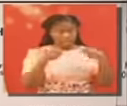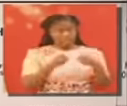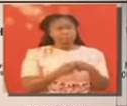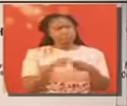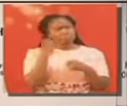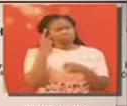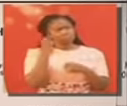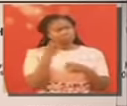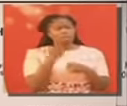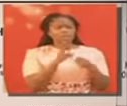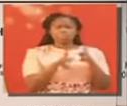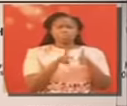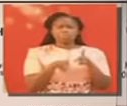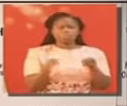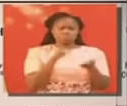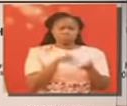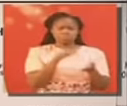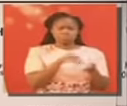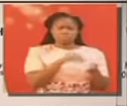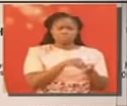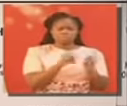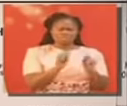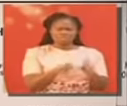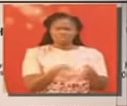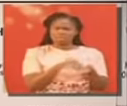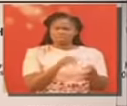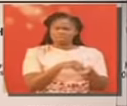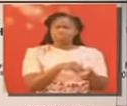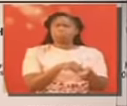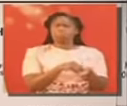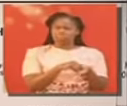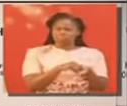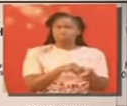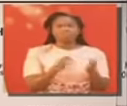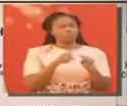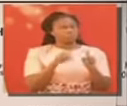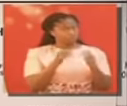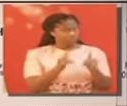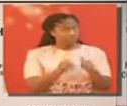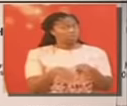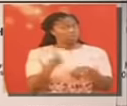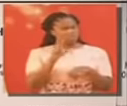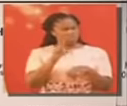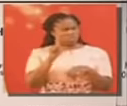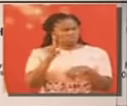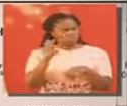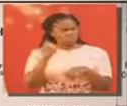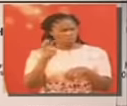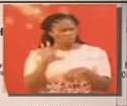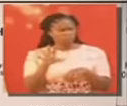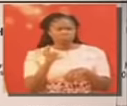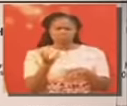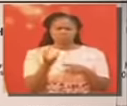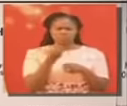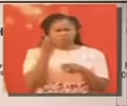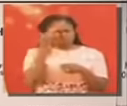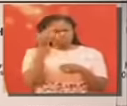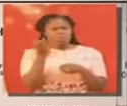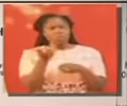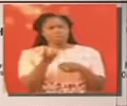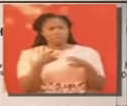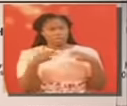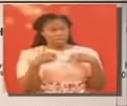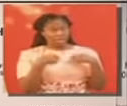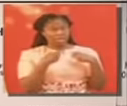tests have increased. I think we were at 3063 for a while, and we're now at 3105. I just wanted to know if there's an update on the number of